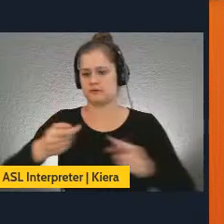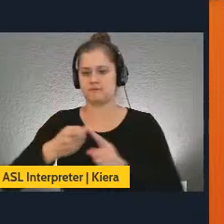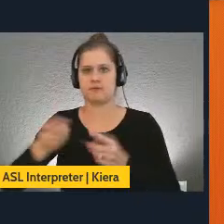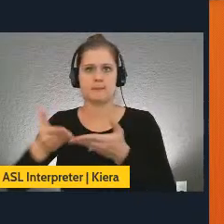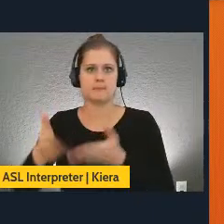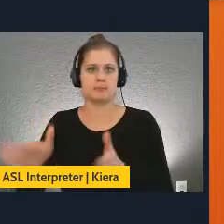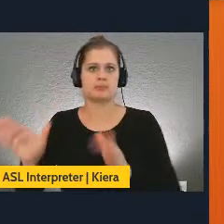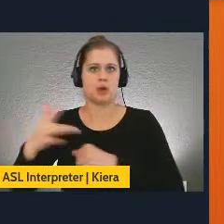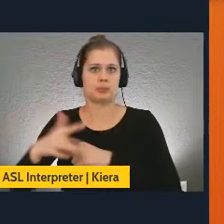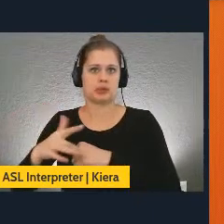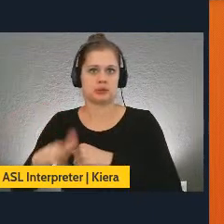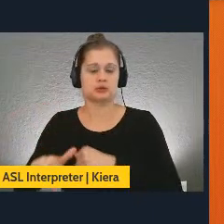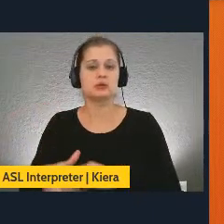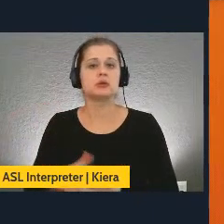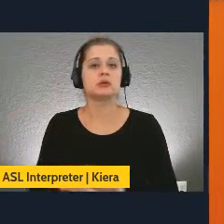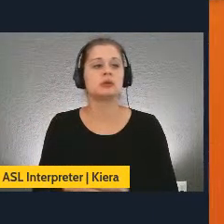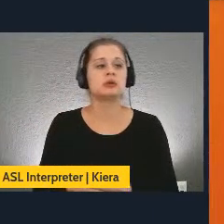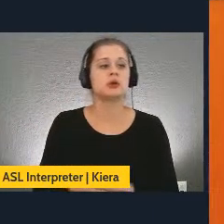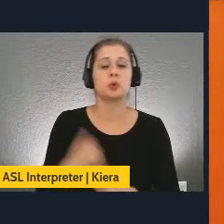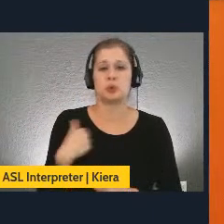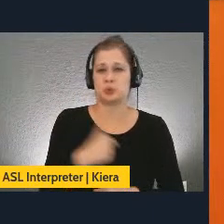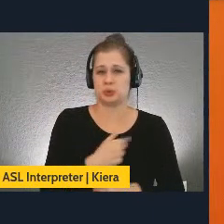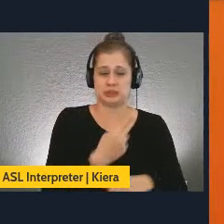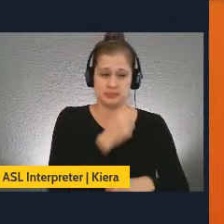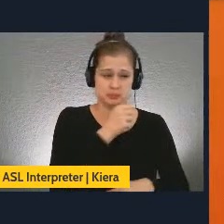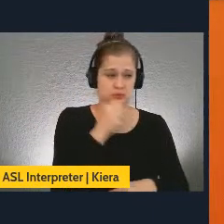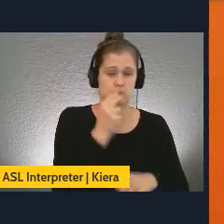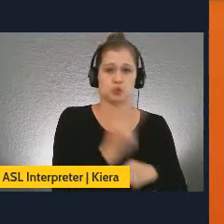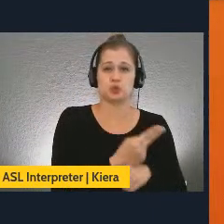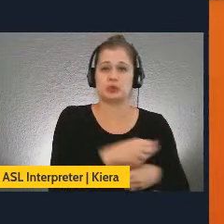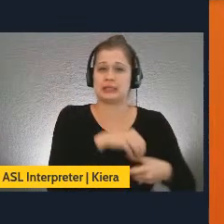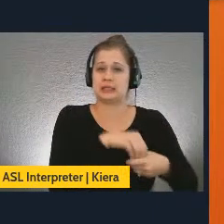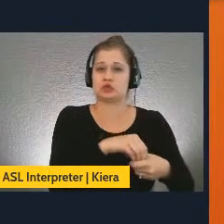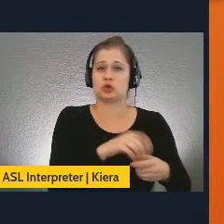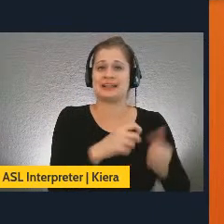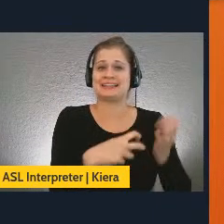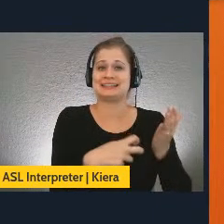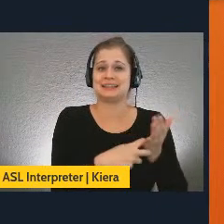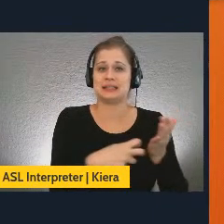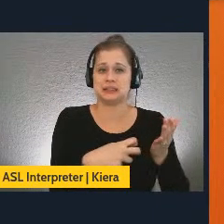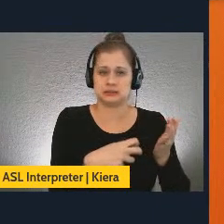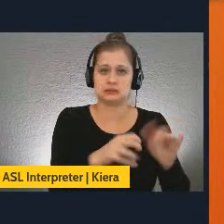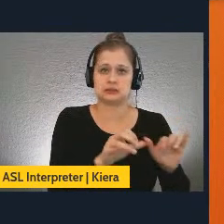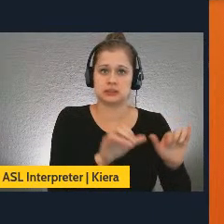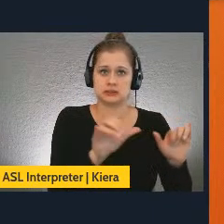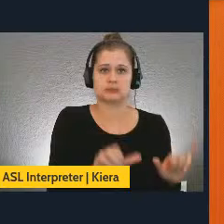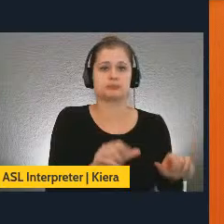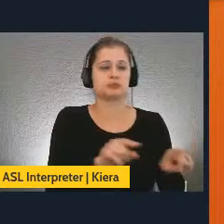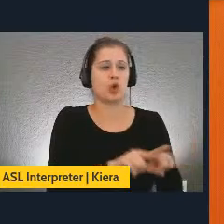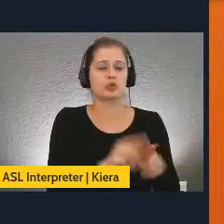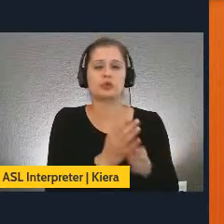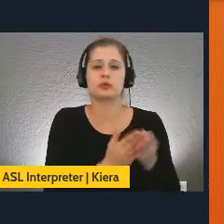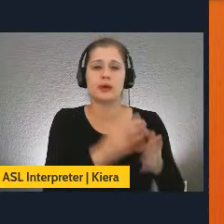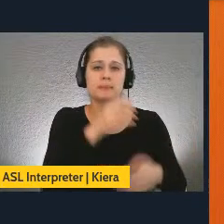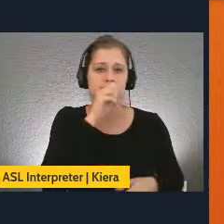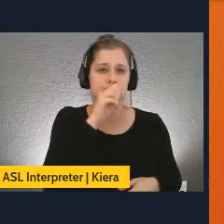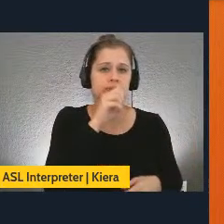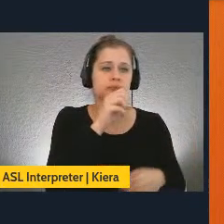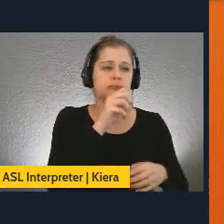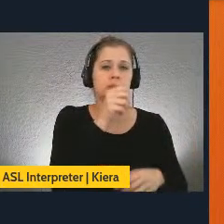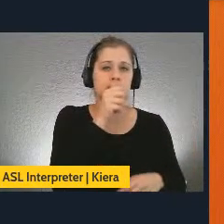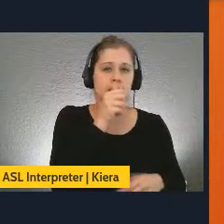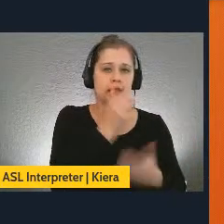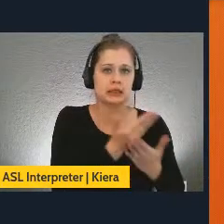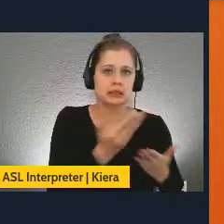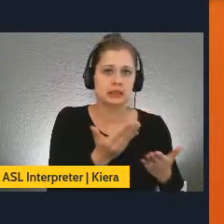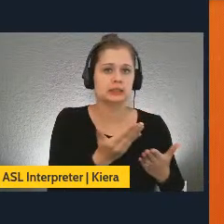know, Amazon uses internal ticketing systems, and also we have proprietary things like severity, and